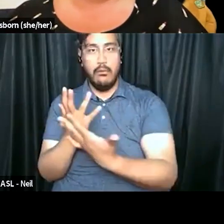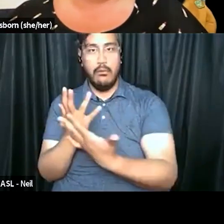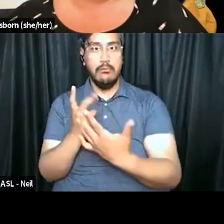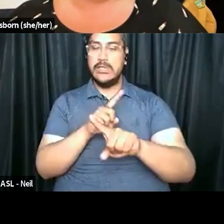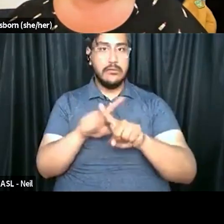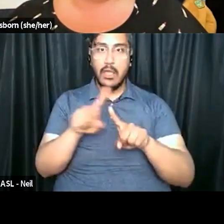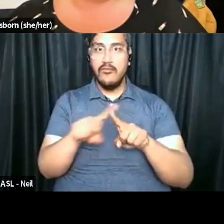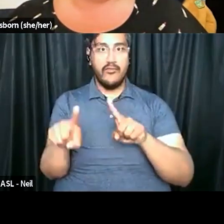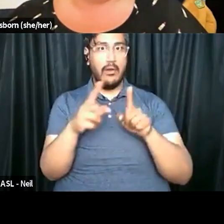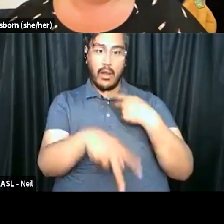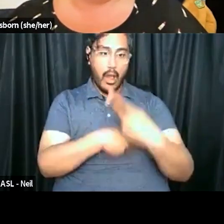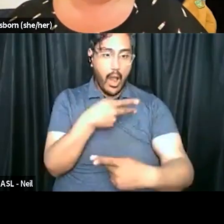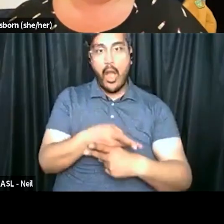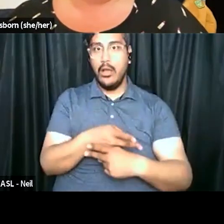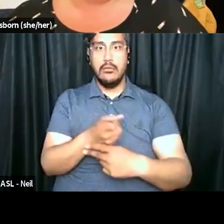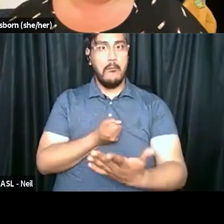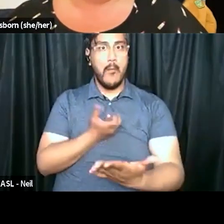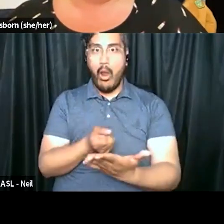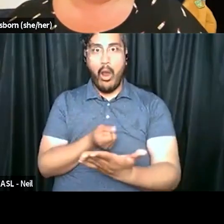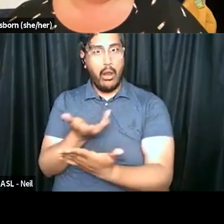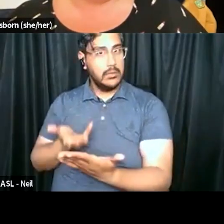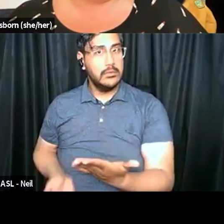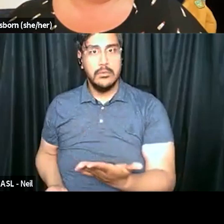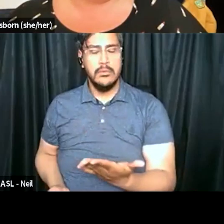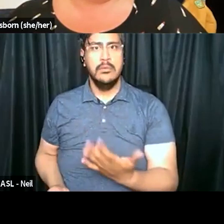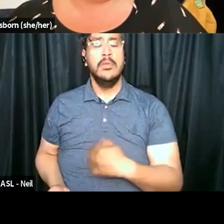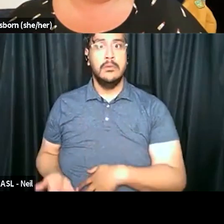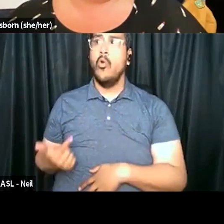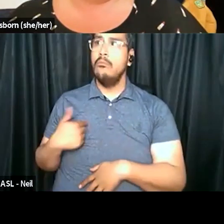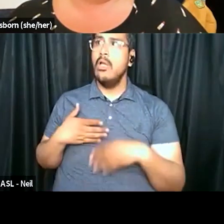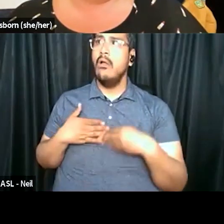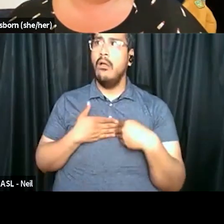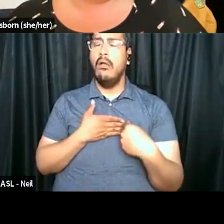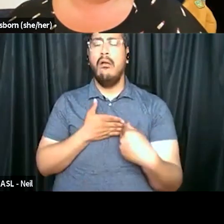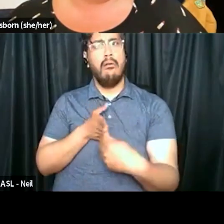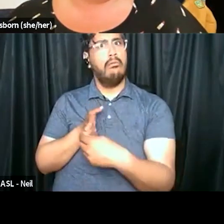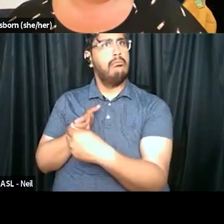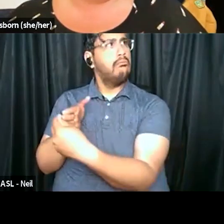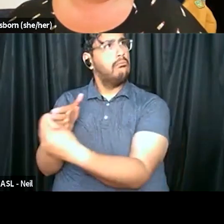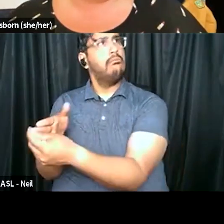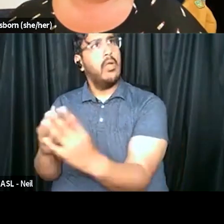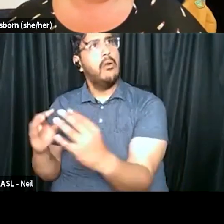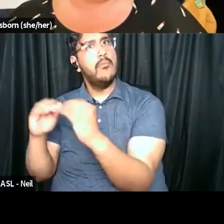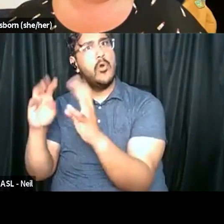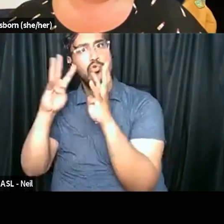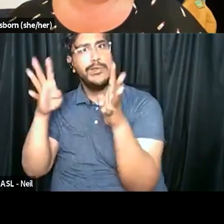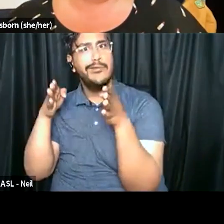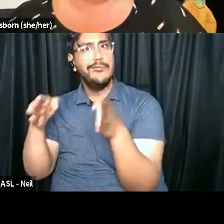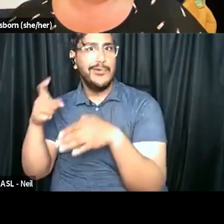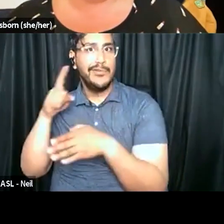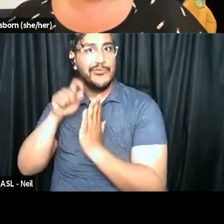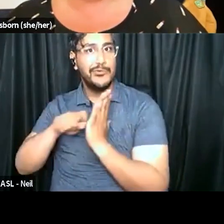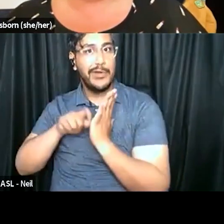different forms of poetry. And it led me to new creative ways to write fiction.